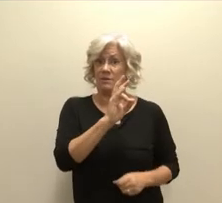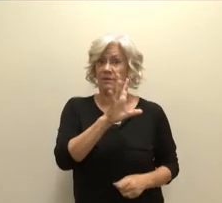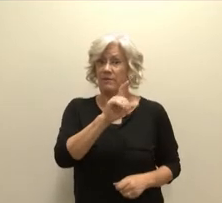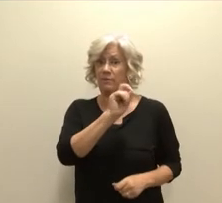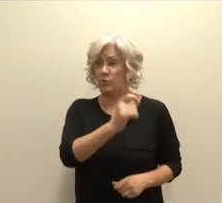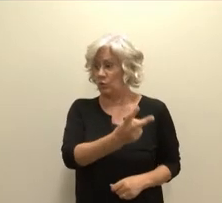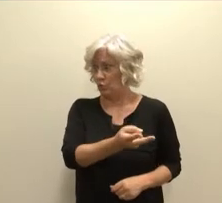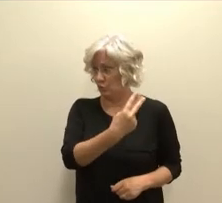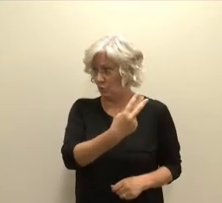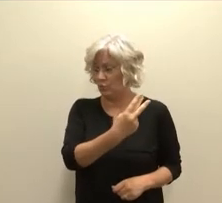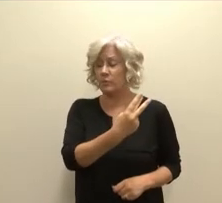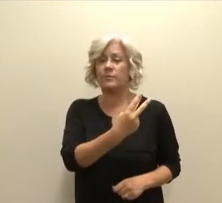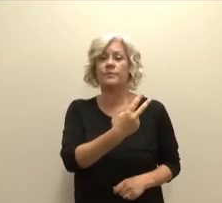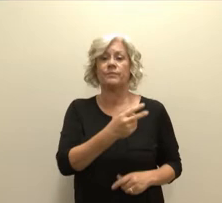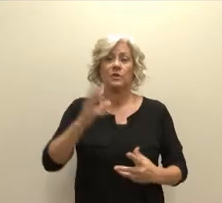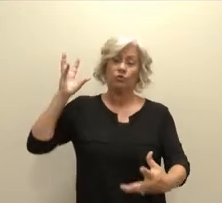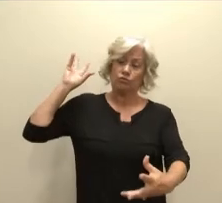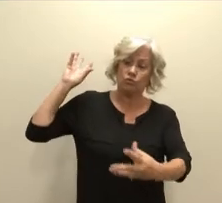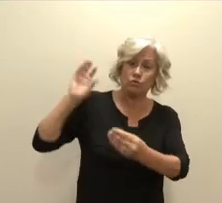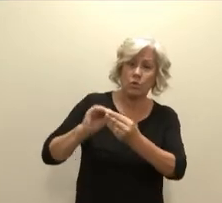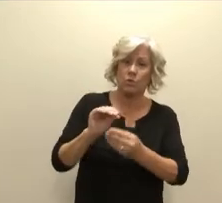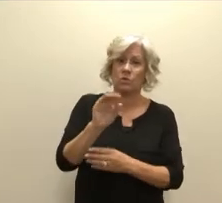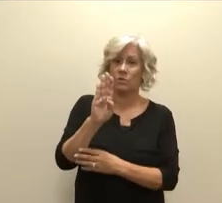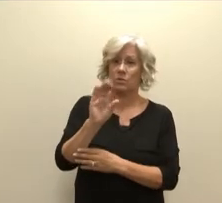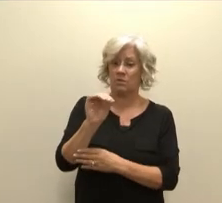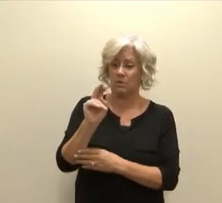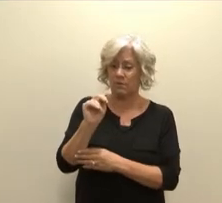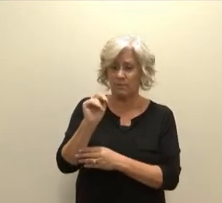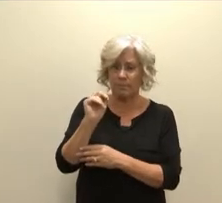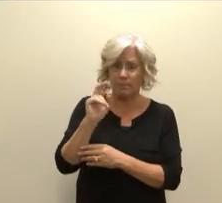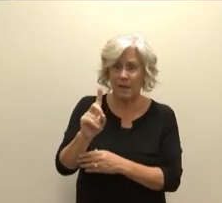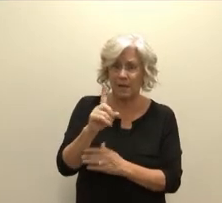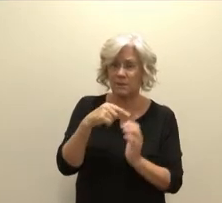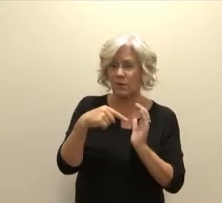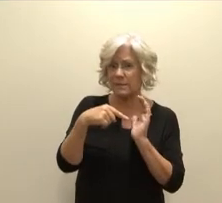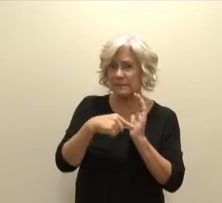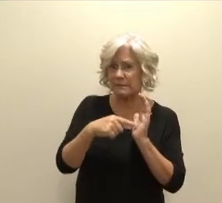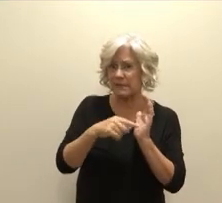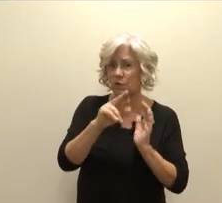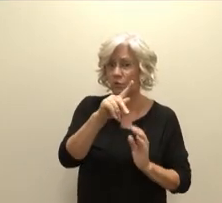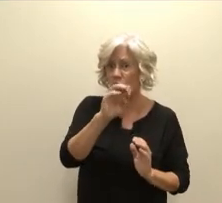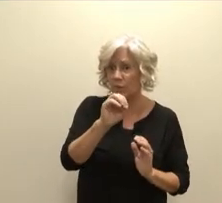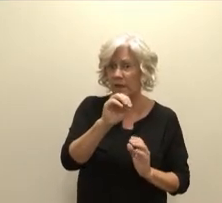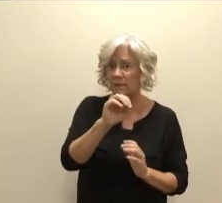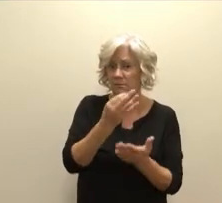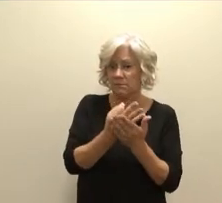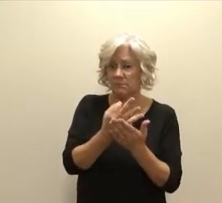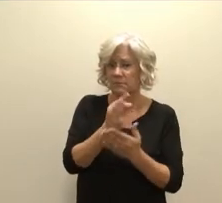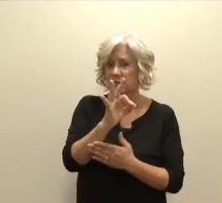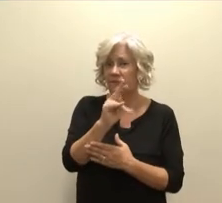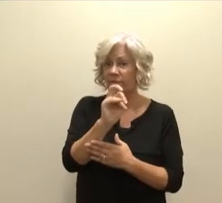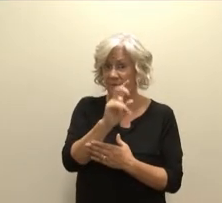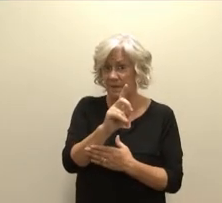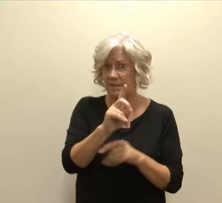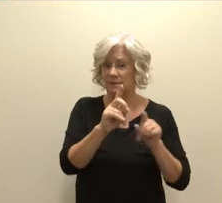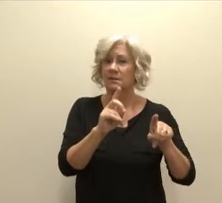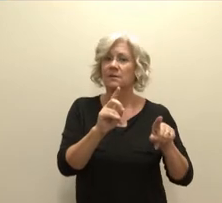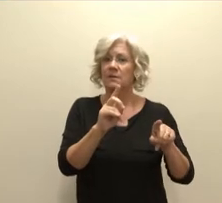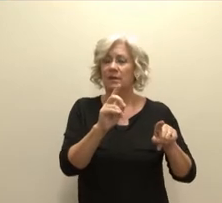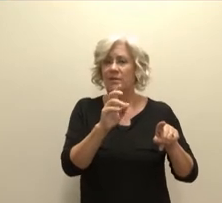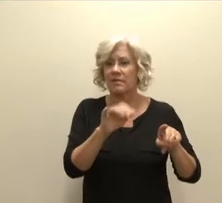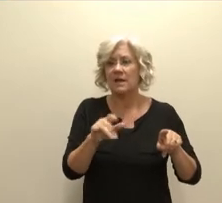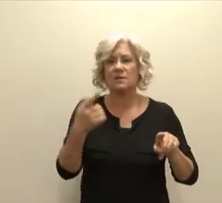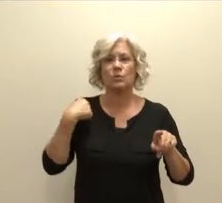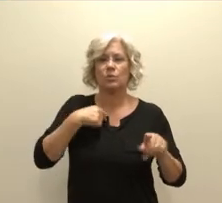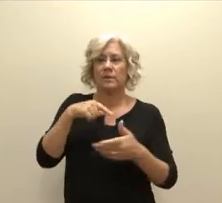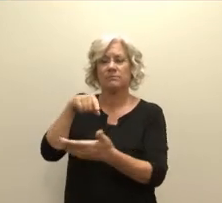$75.2 million. Our total bonded indebtedness that our debt rate will fund, this is our outstanding